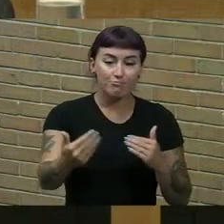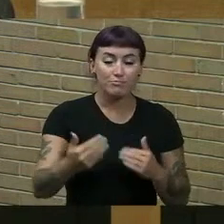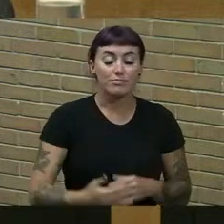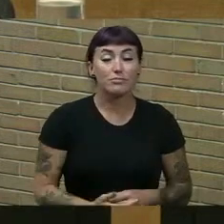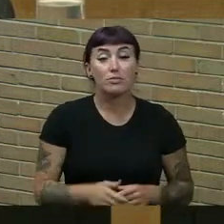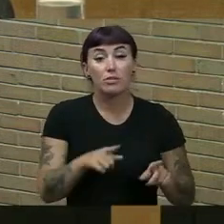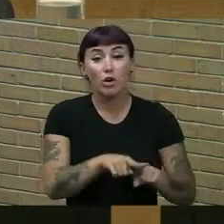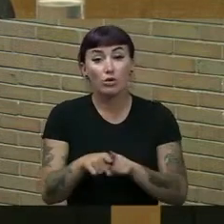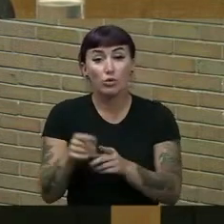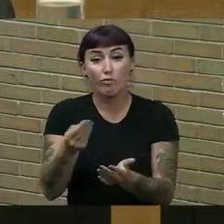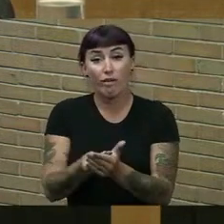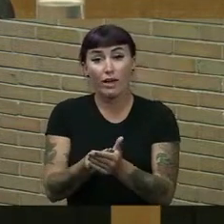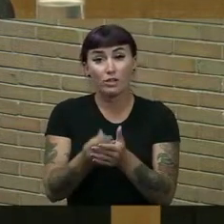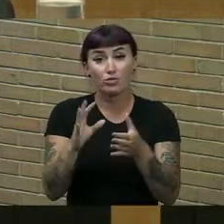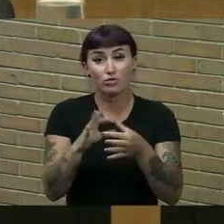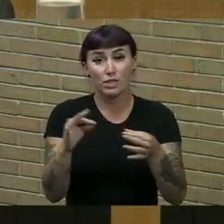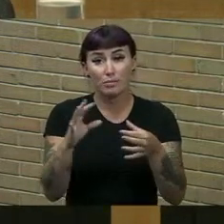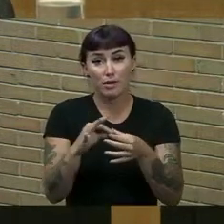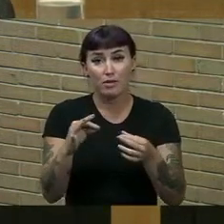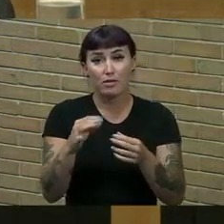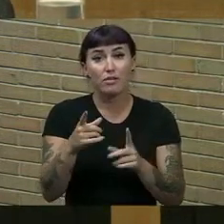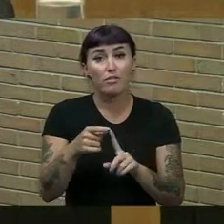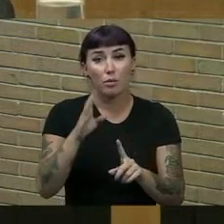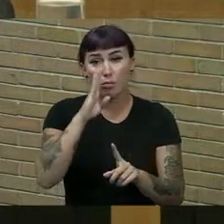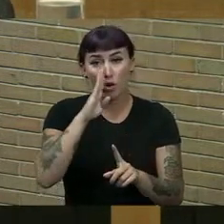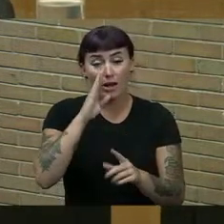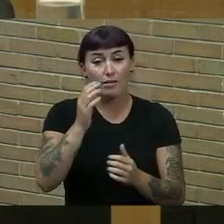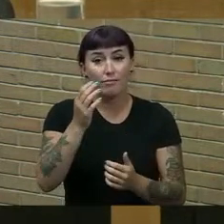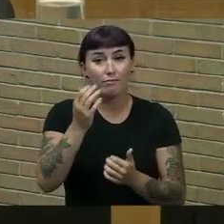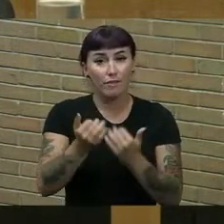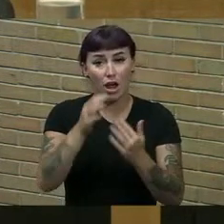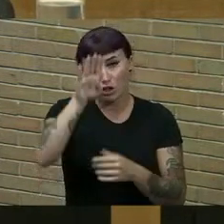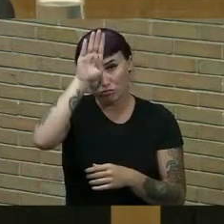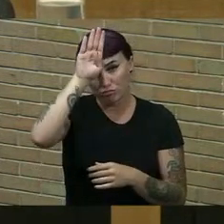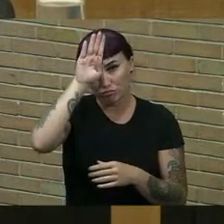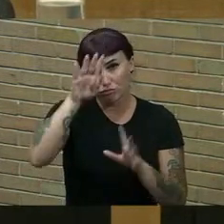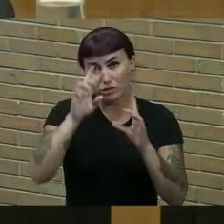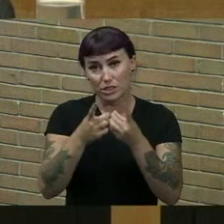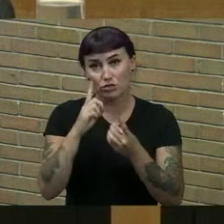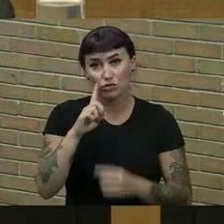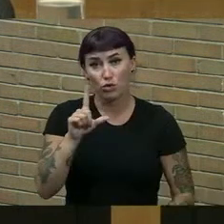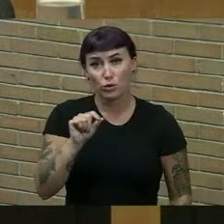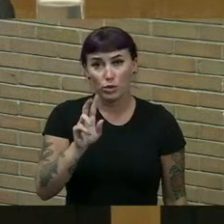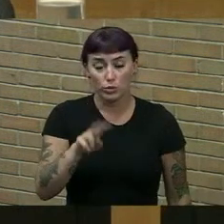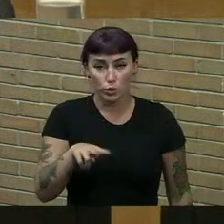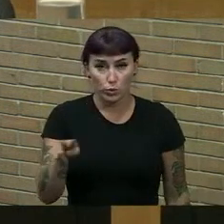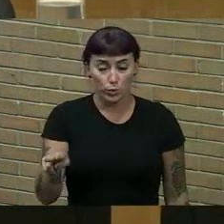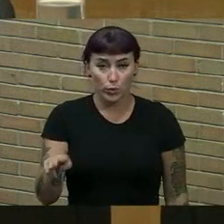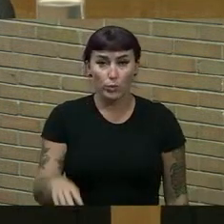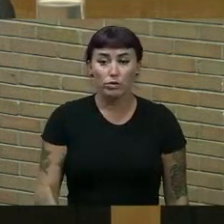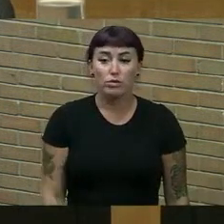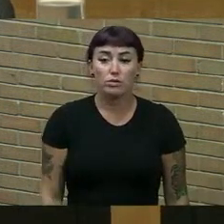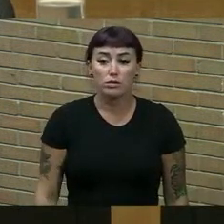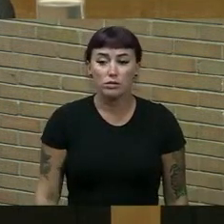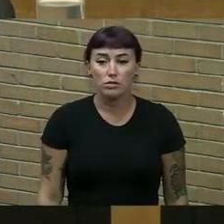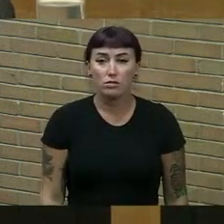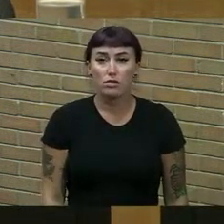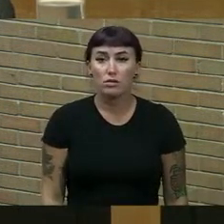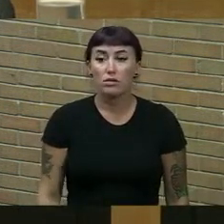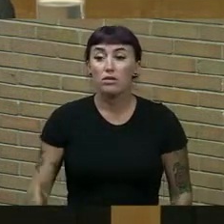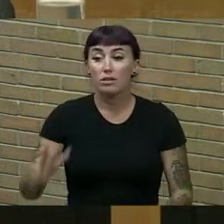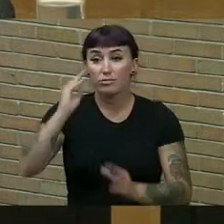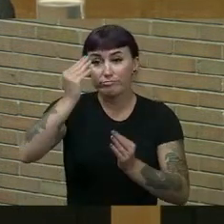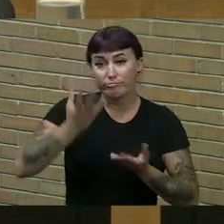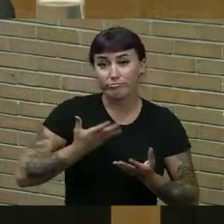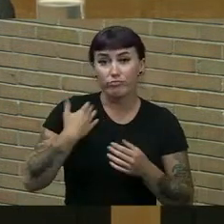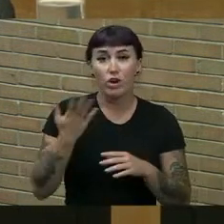We also have financial statements from the Brighton Fire District for 2022, together with correspondence from the District Director